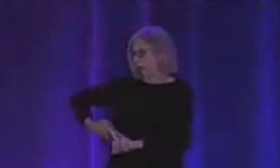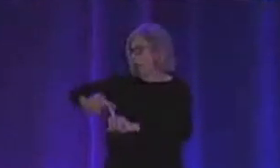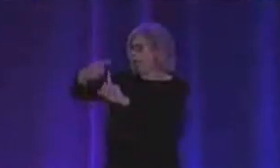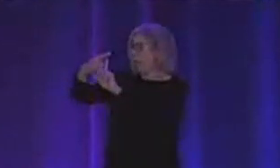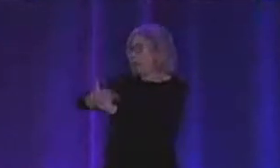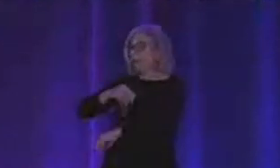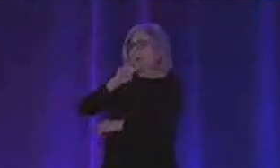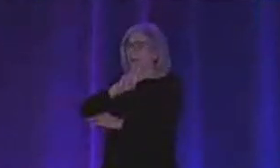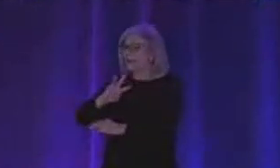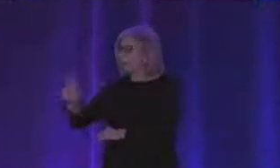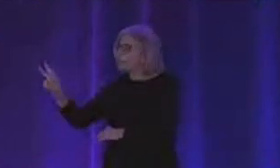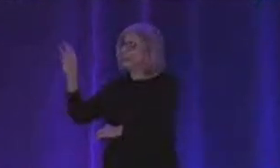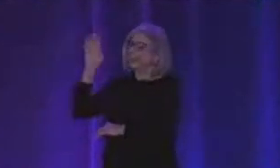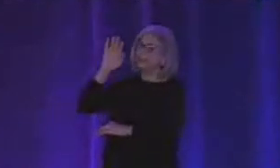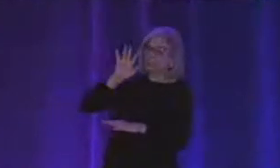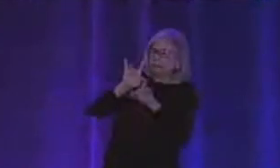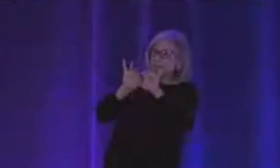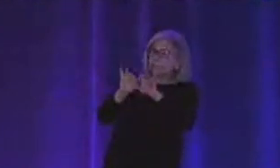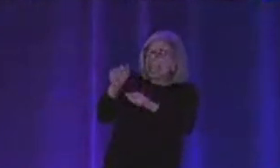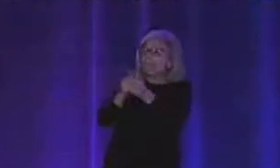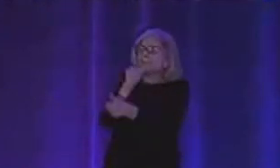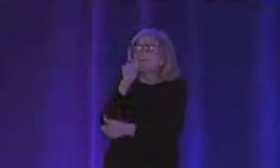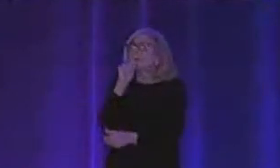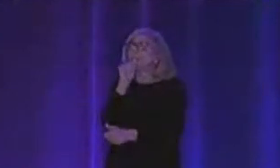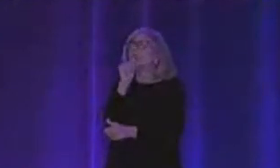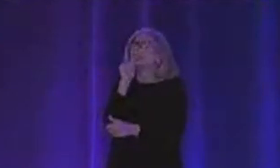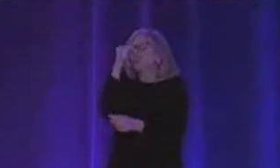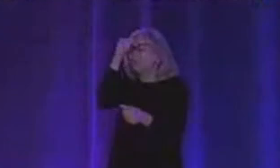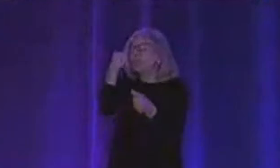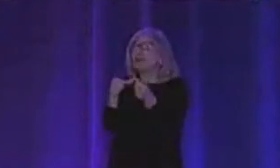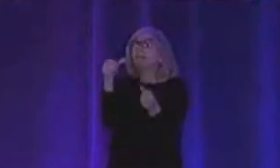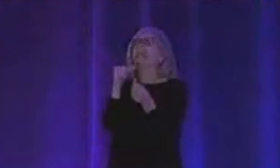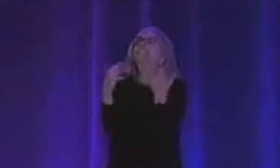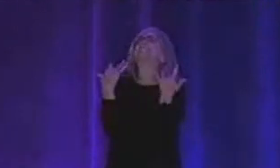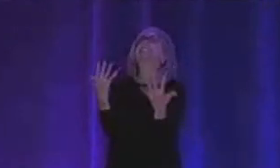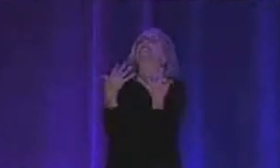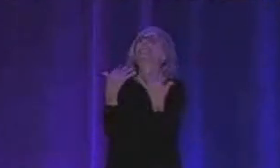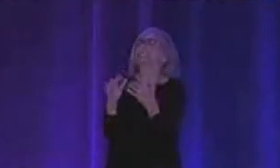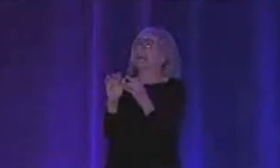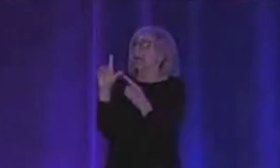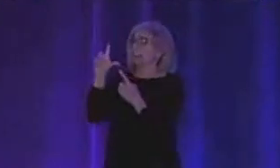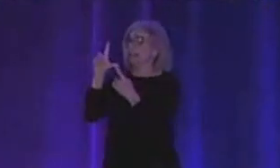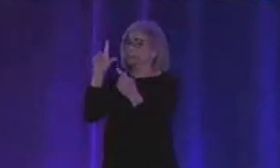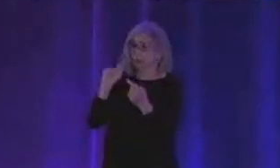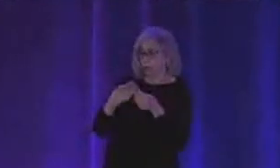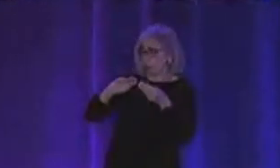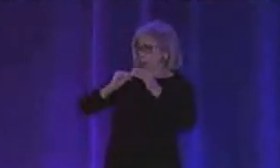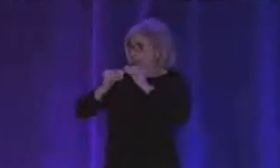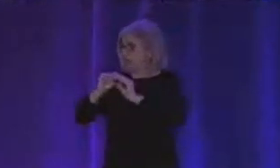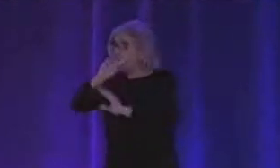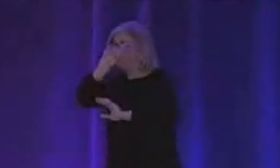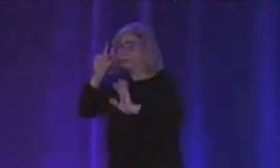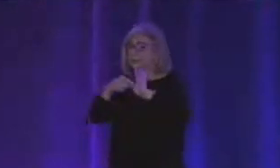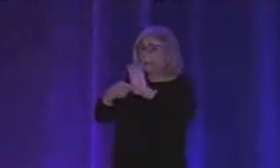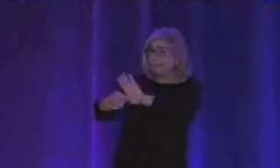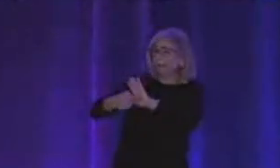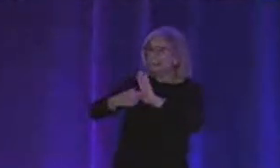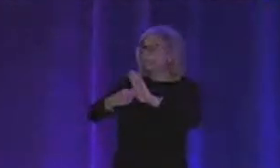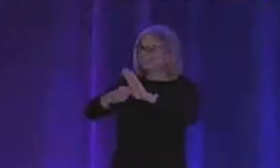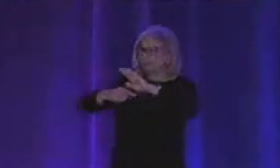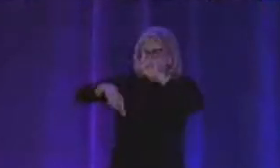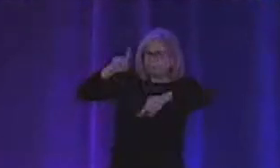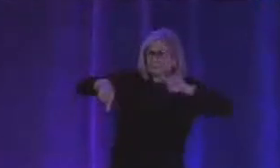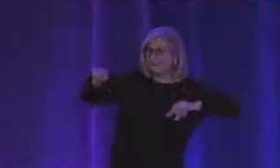on the website. We'll enter every password combination we can think of. Uppercase, lowercase, numbers, symbols,